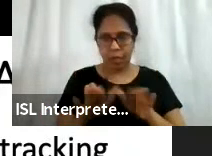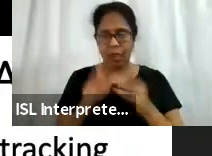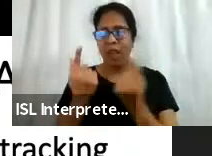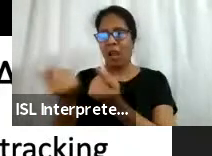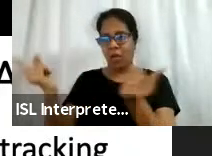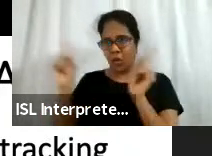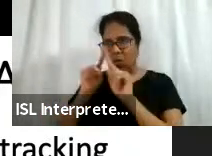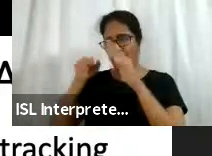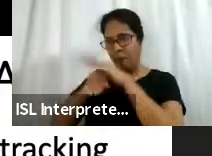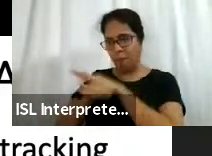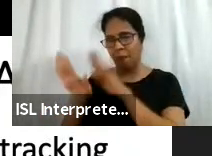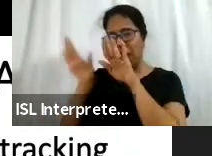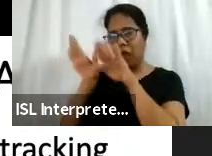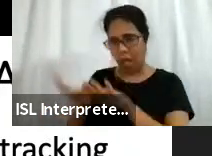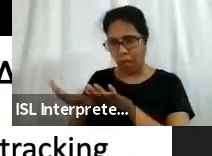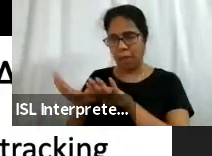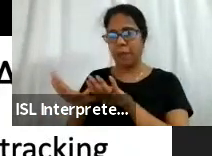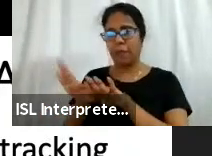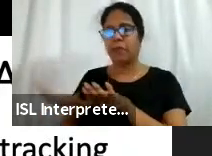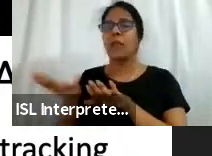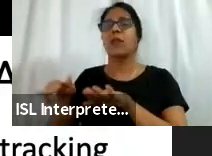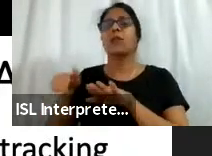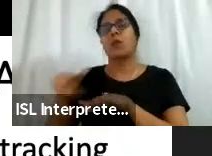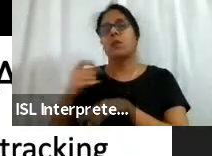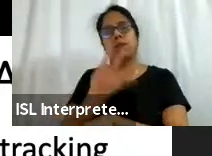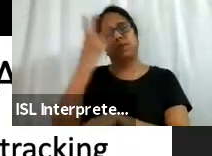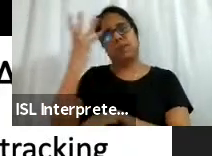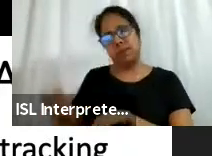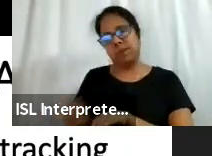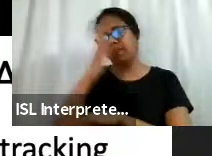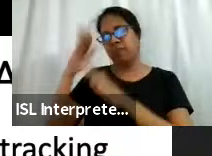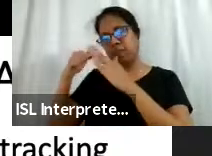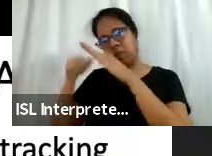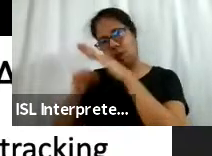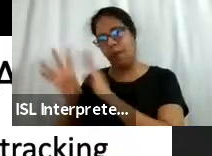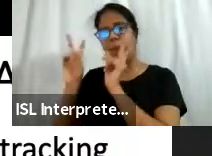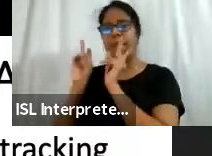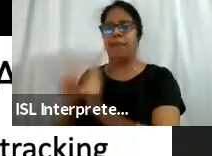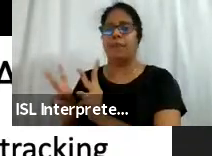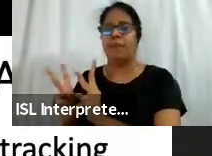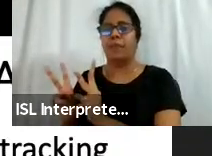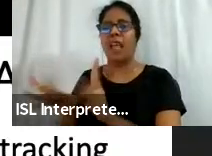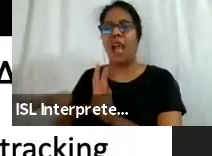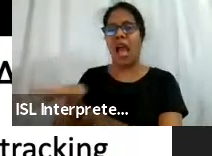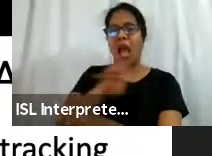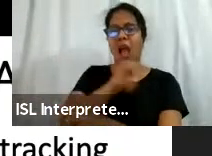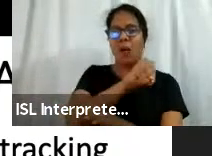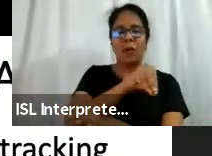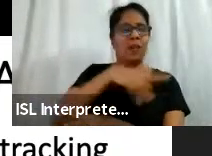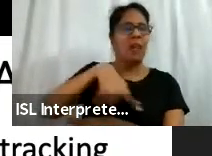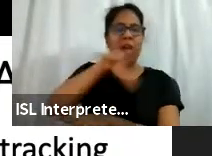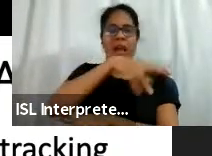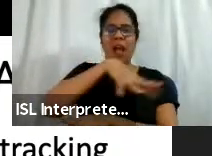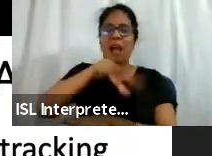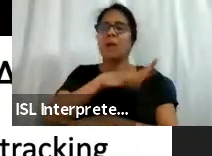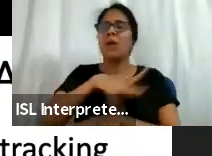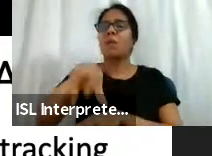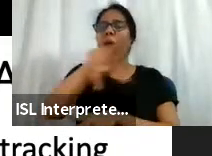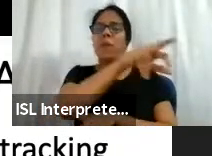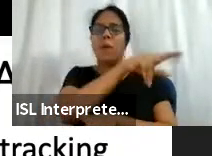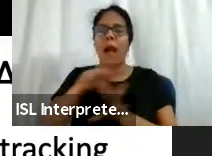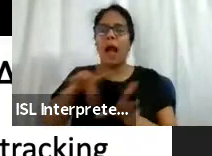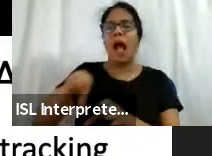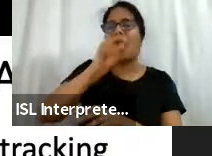inside your room in the entire duration. It's not advised that you go to common areas, go out of your